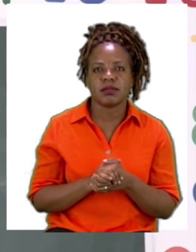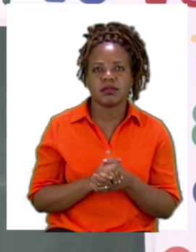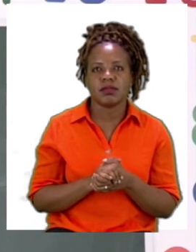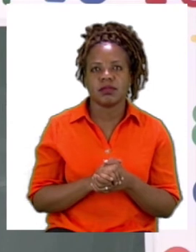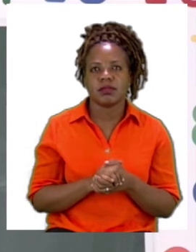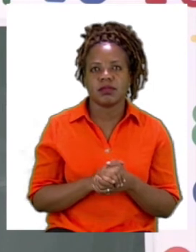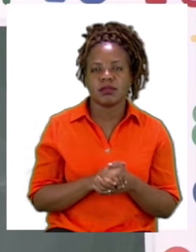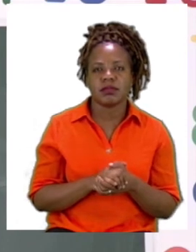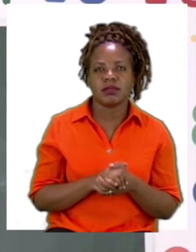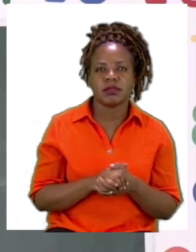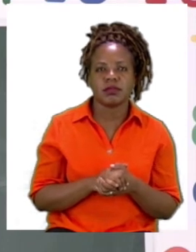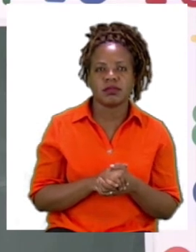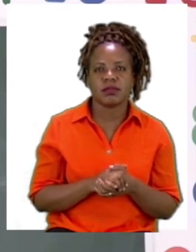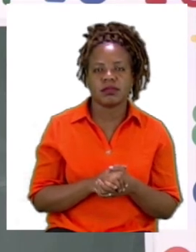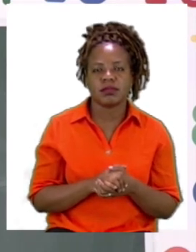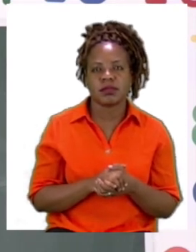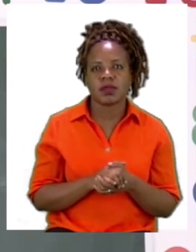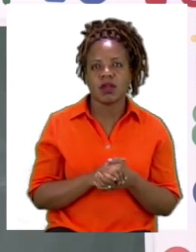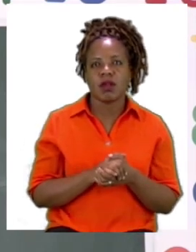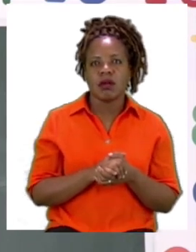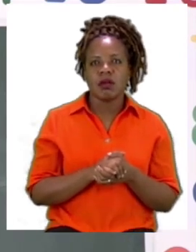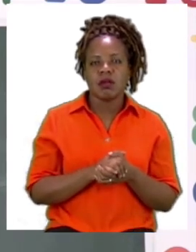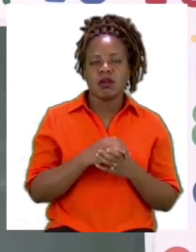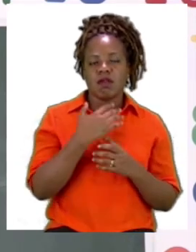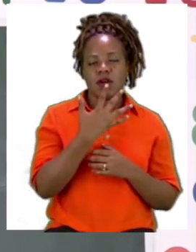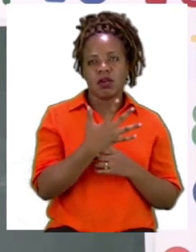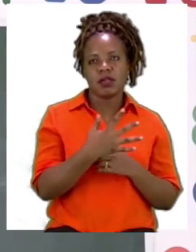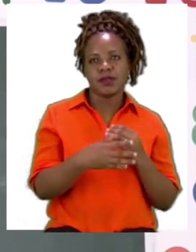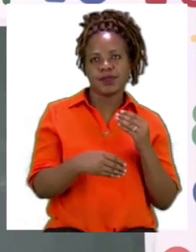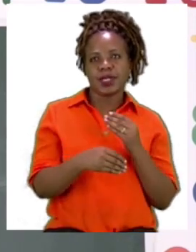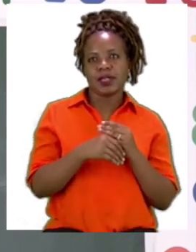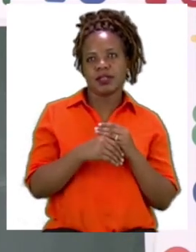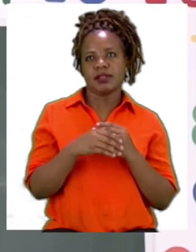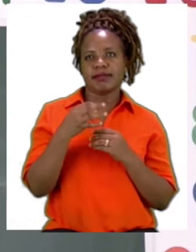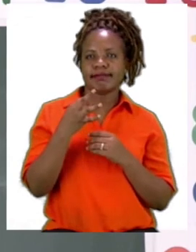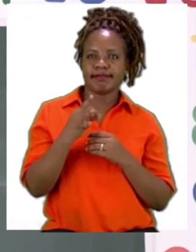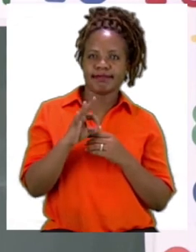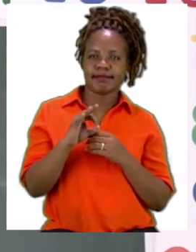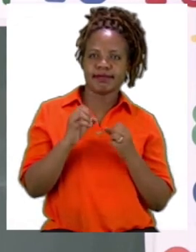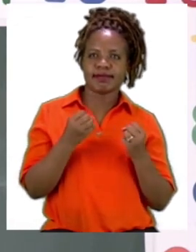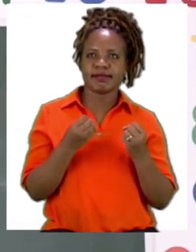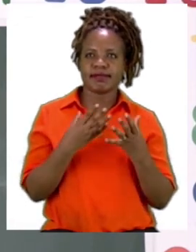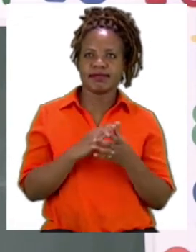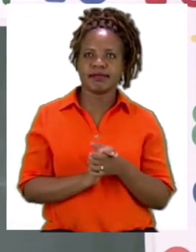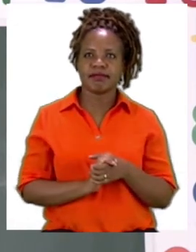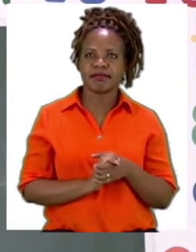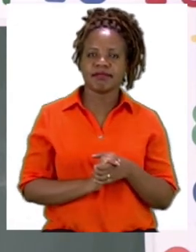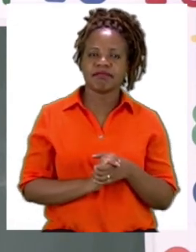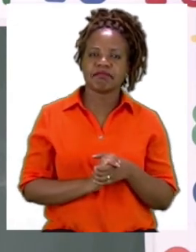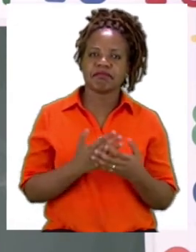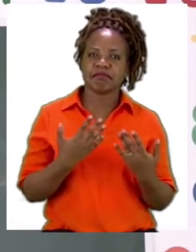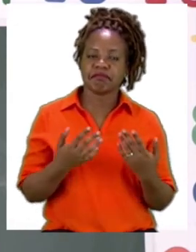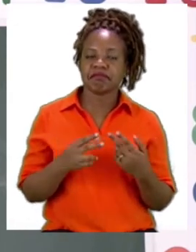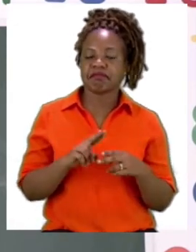you can add later on. So what is 5 plus 9? You can either use your fingers or